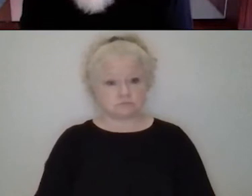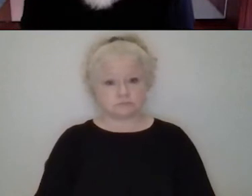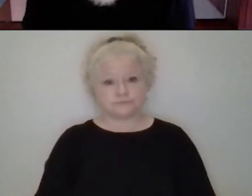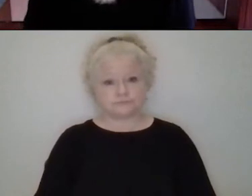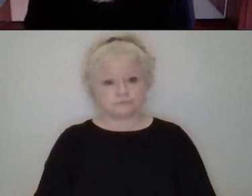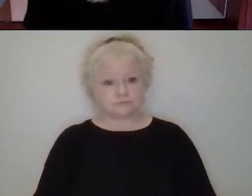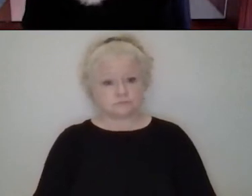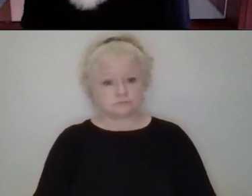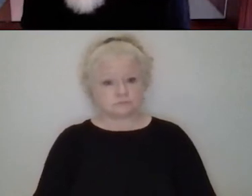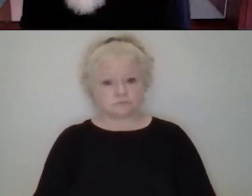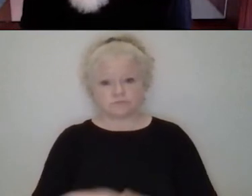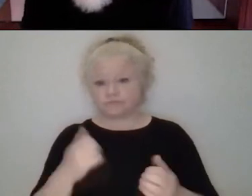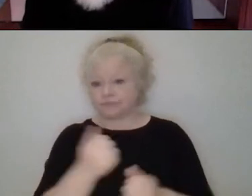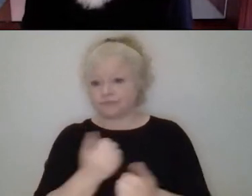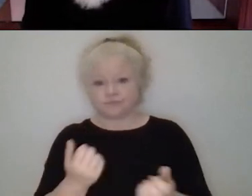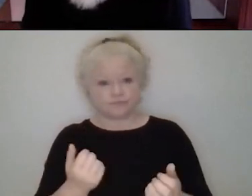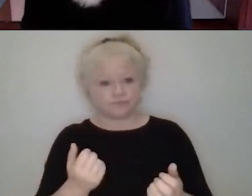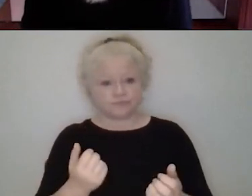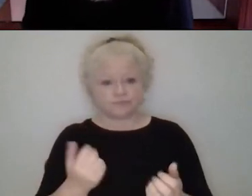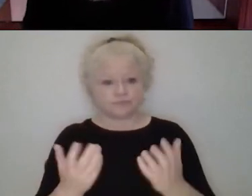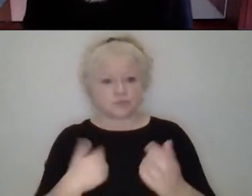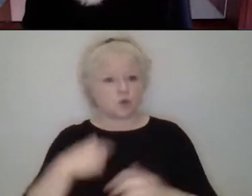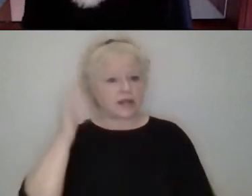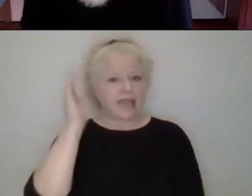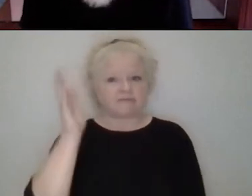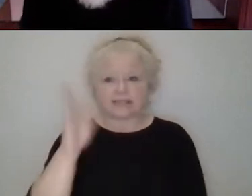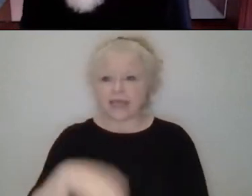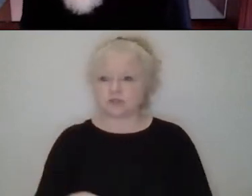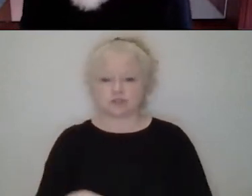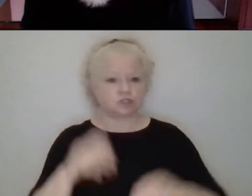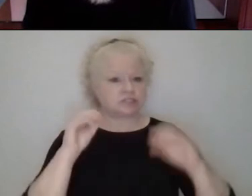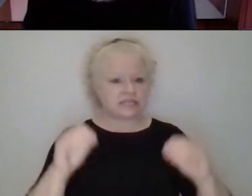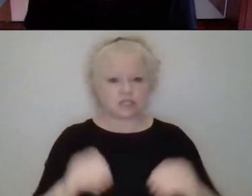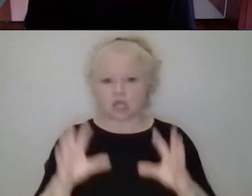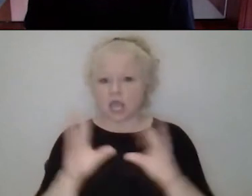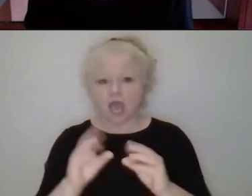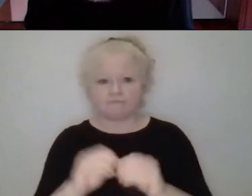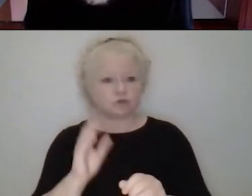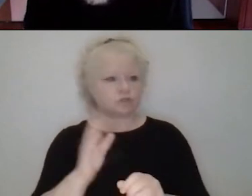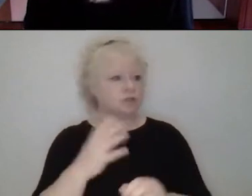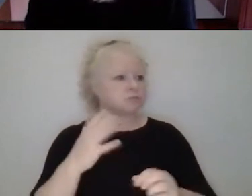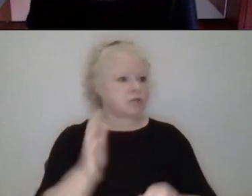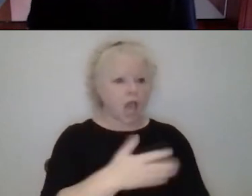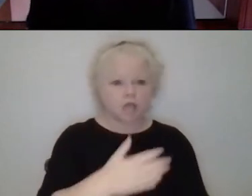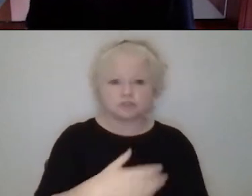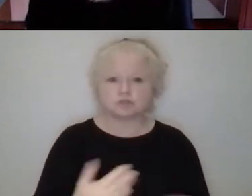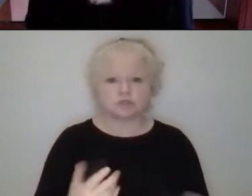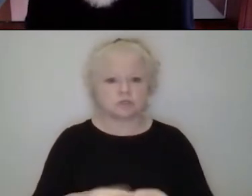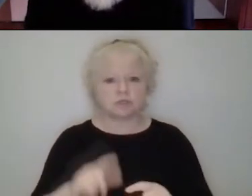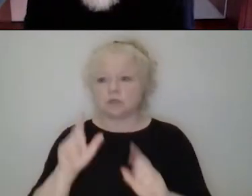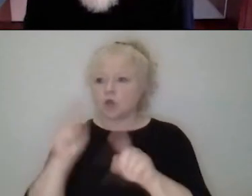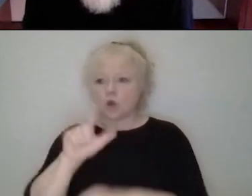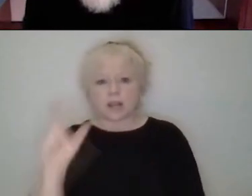a talk there, you can have a lecture, you can give a conference, you can give a concert, you can go there and spend time in the library.